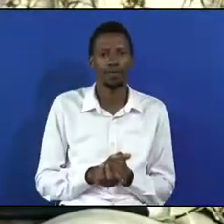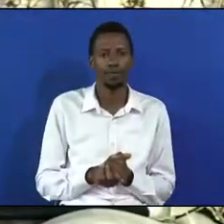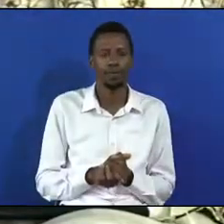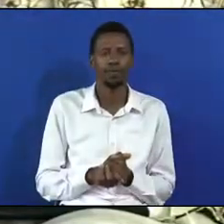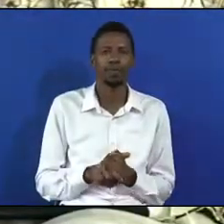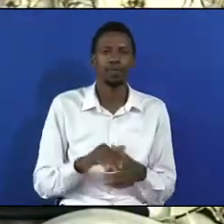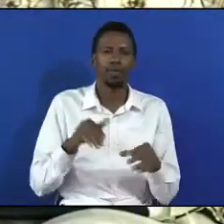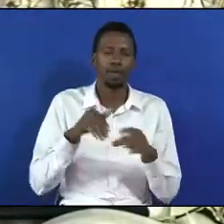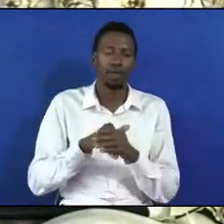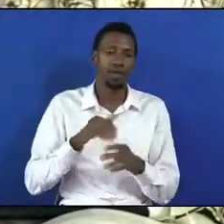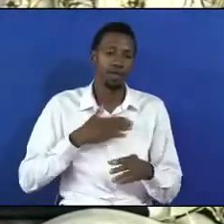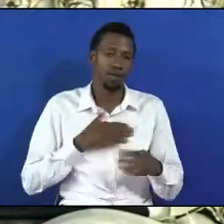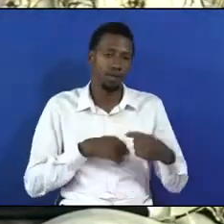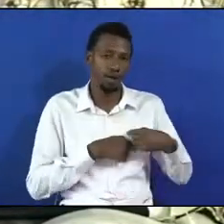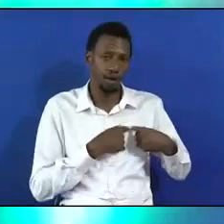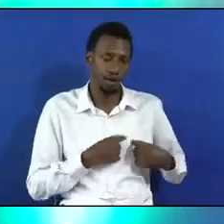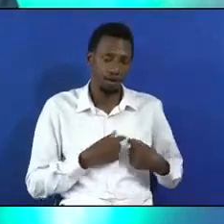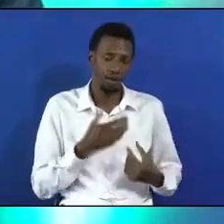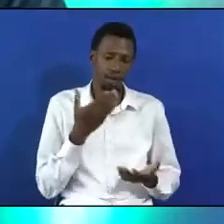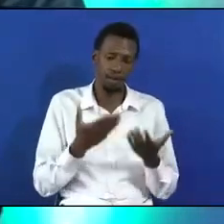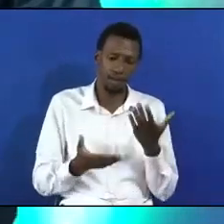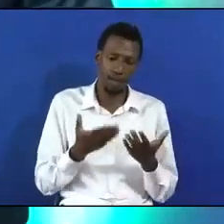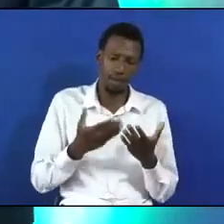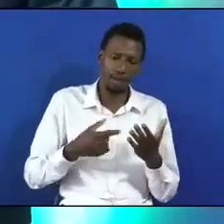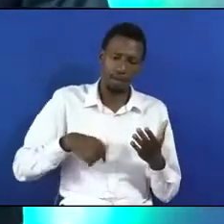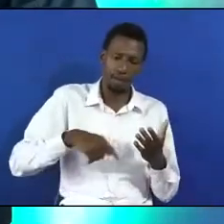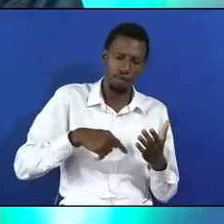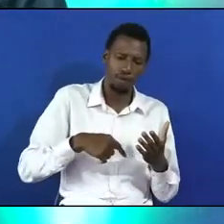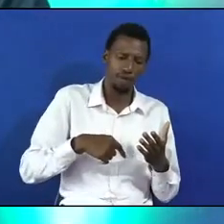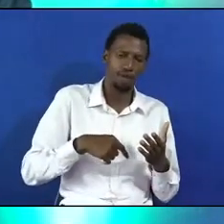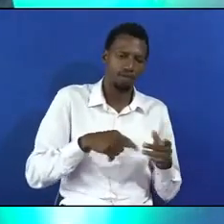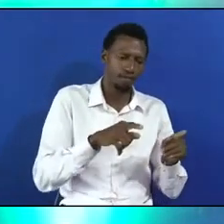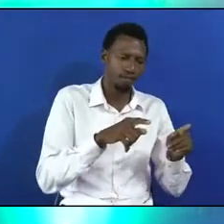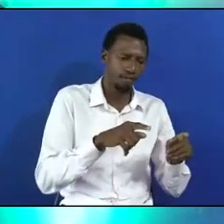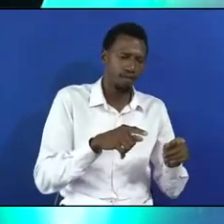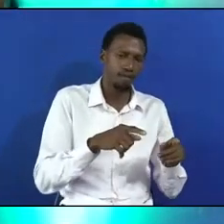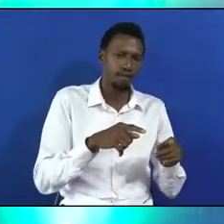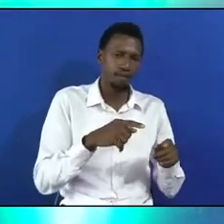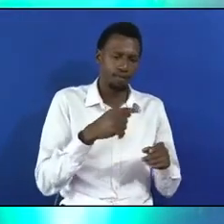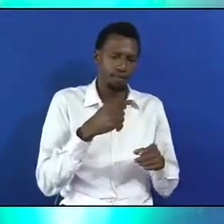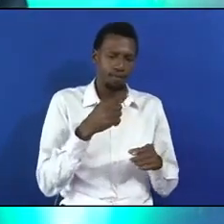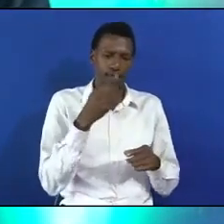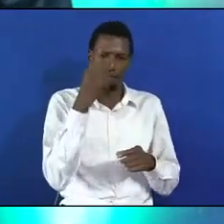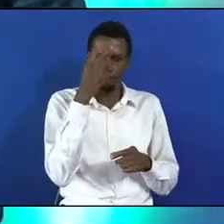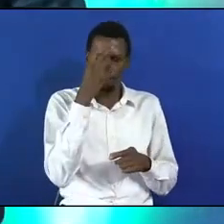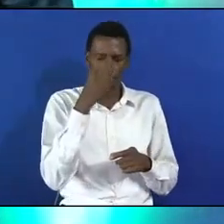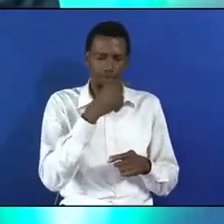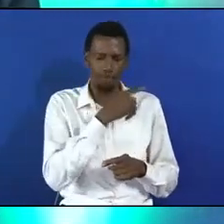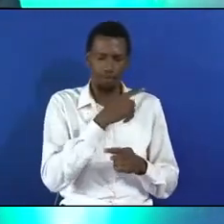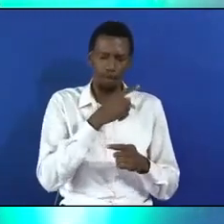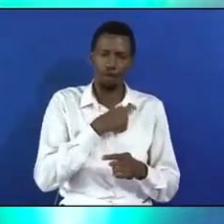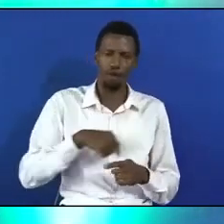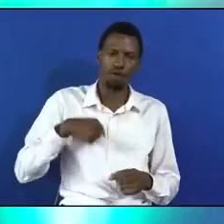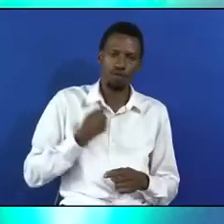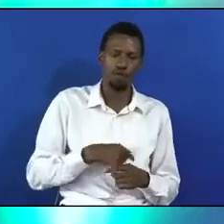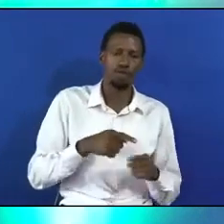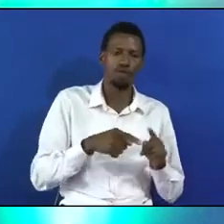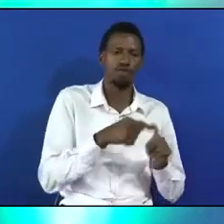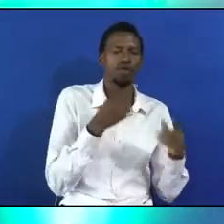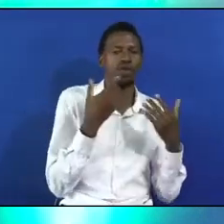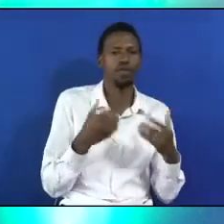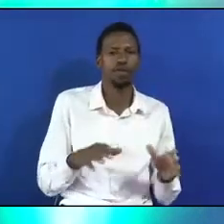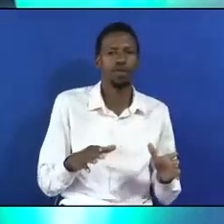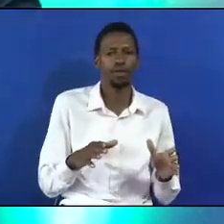In our hearts, we may be guilty of murder. We get a clear understanding when we hear that